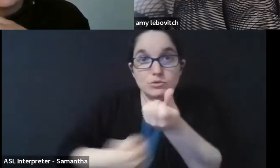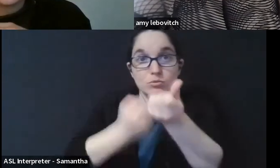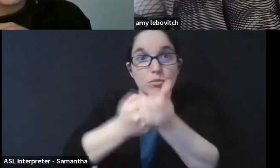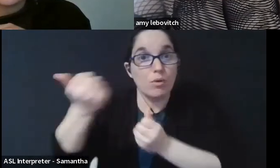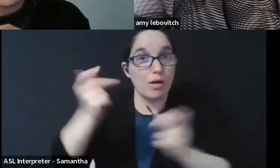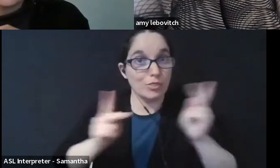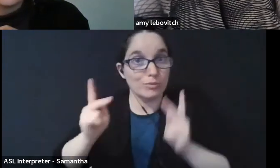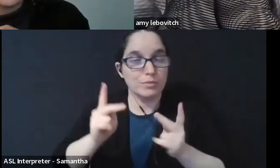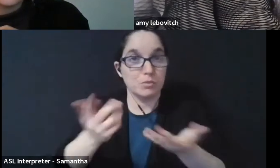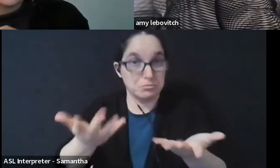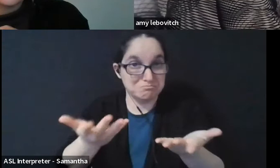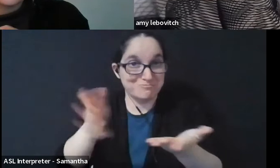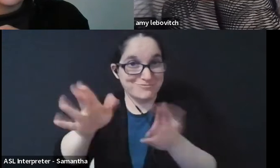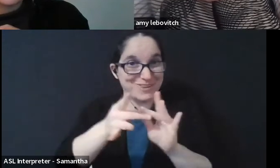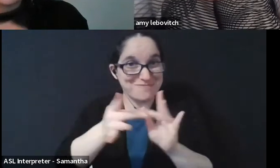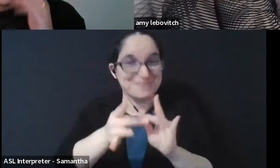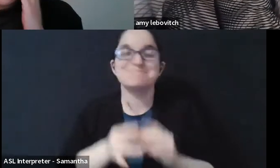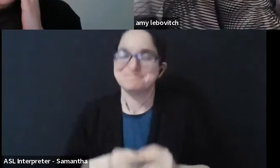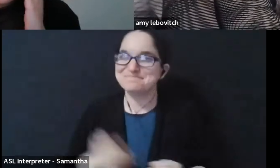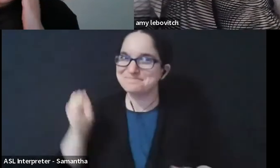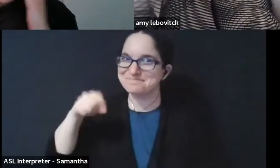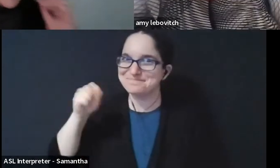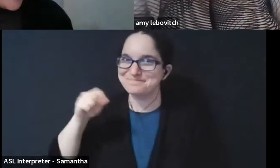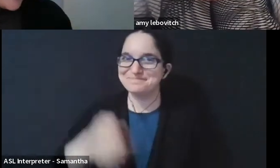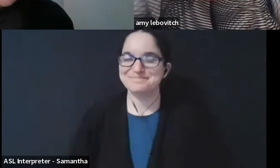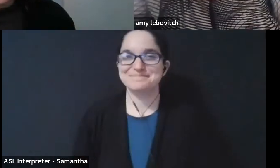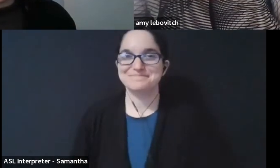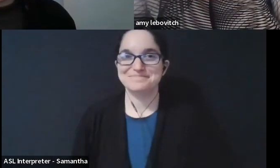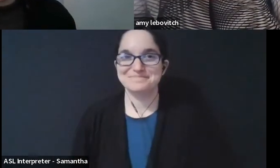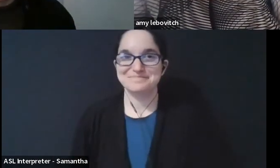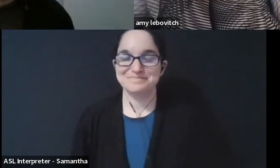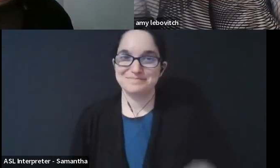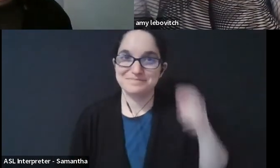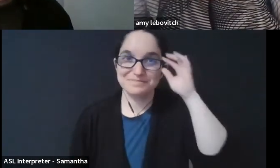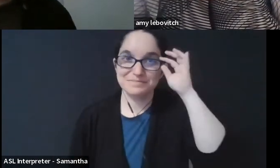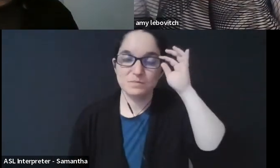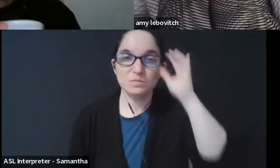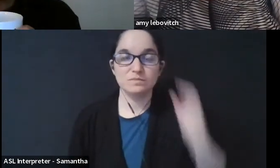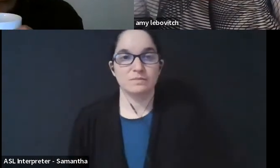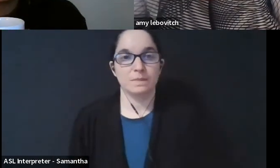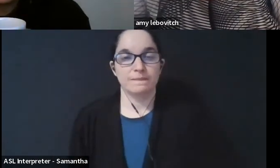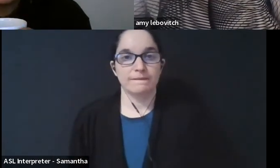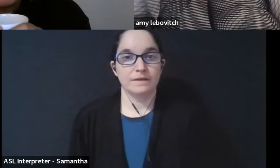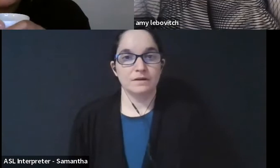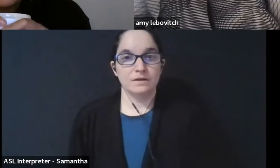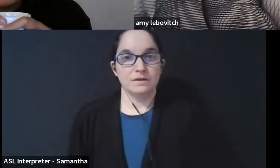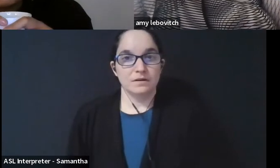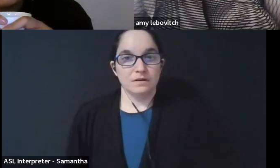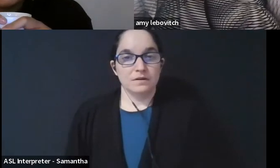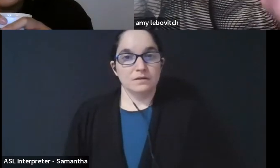that? Yes, yes, I can. I think for